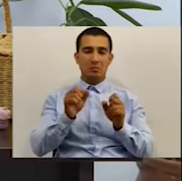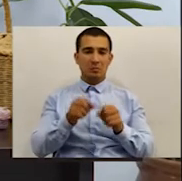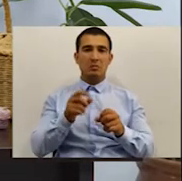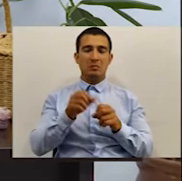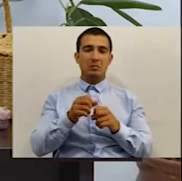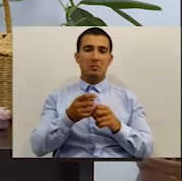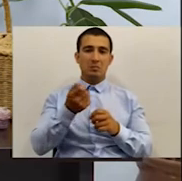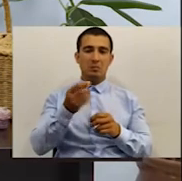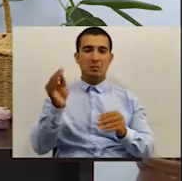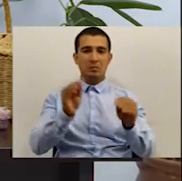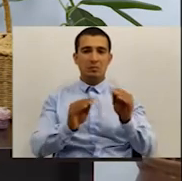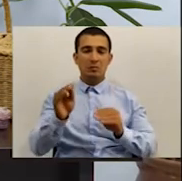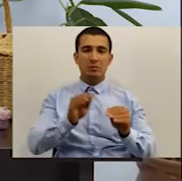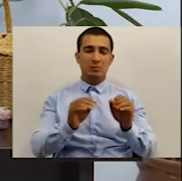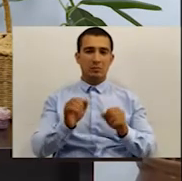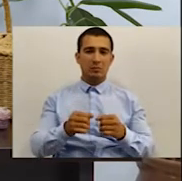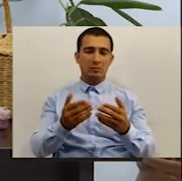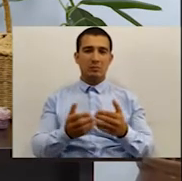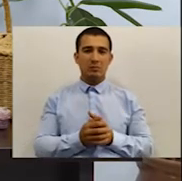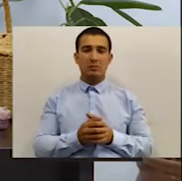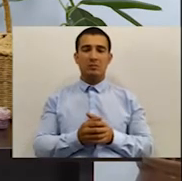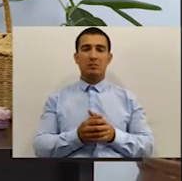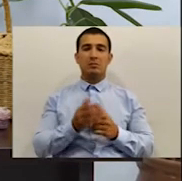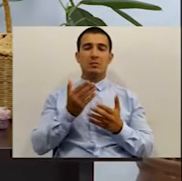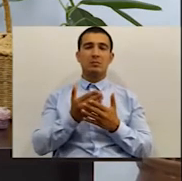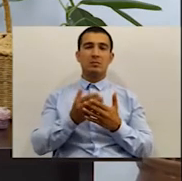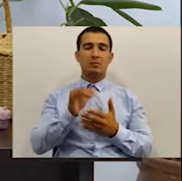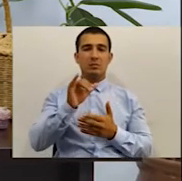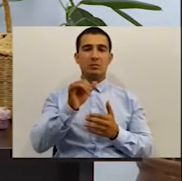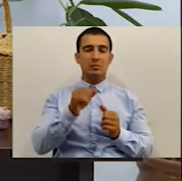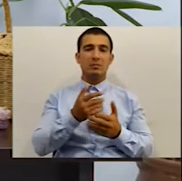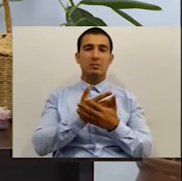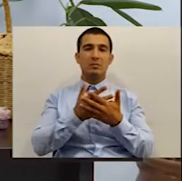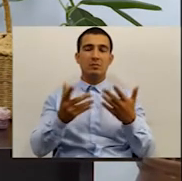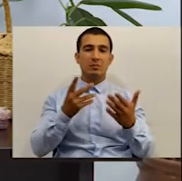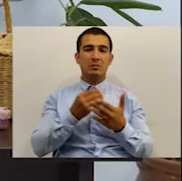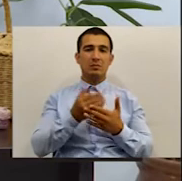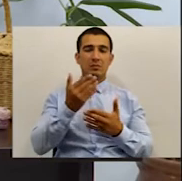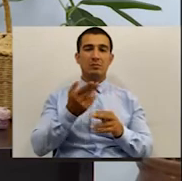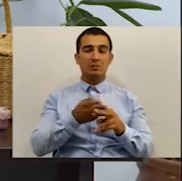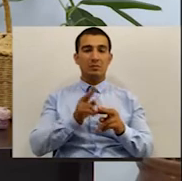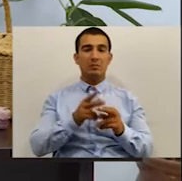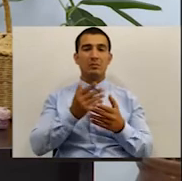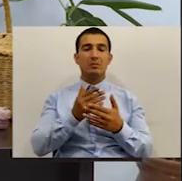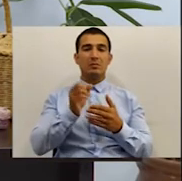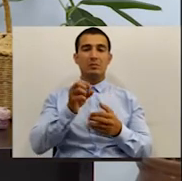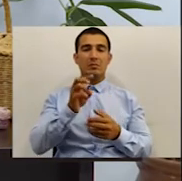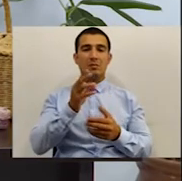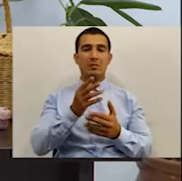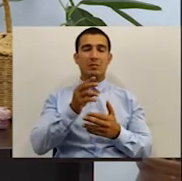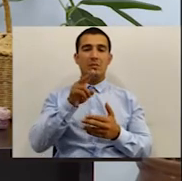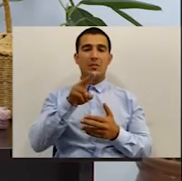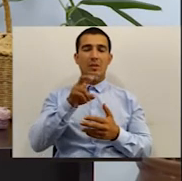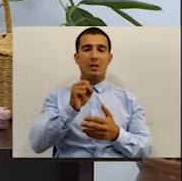bo'yolar ham ishlatsangiz bo'ladi. Balkim uyingizda yozmaydigan flomasterlarni ichidan ham chiqarib olib, o'shalardan ham bo'yo chiqarsangiz bo'ladi. Har